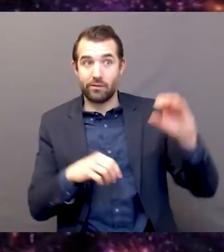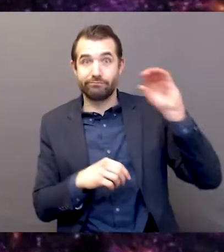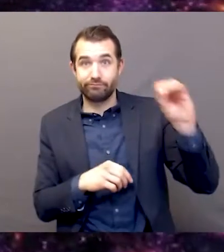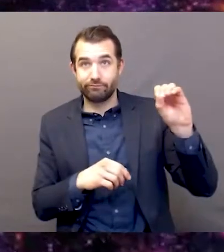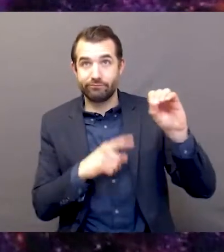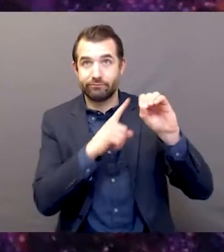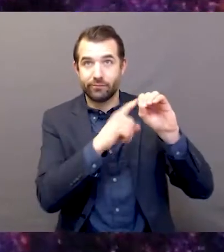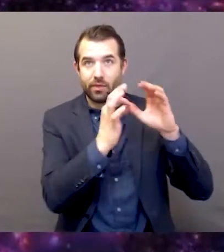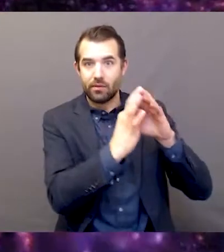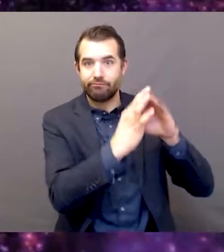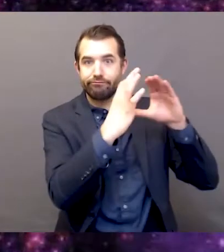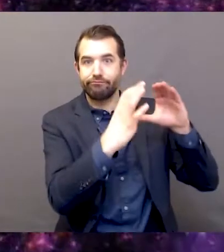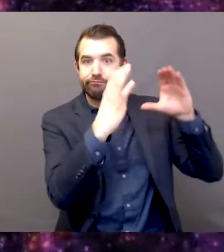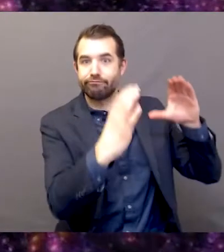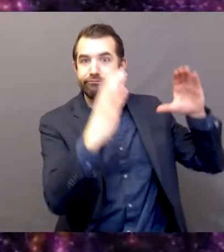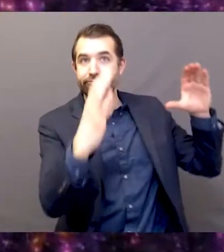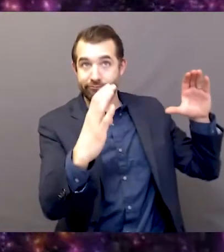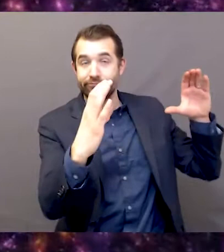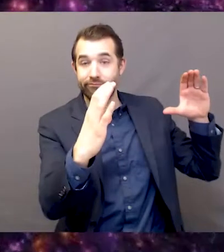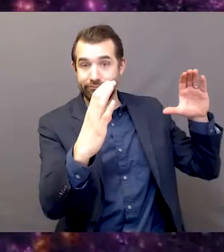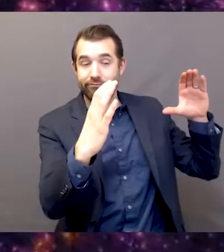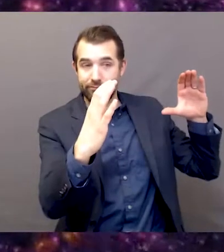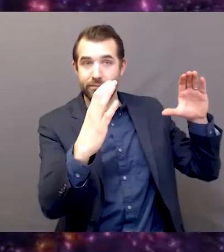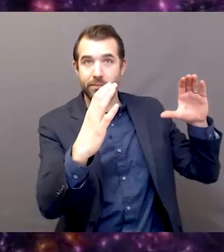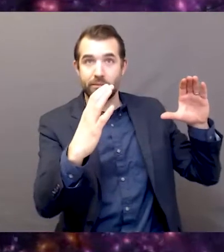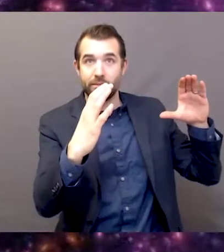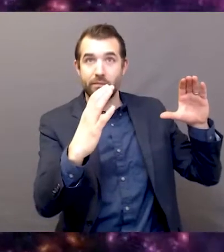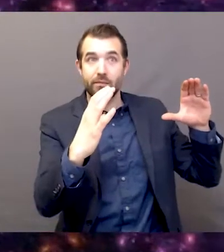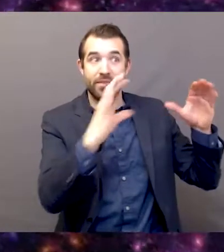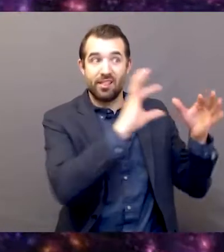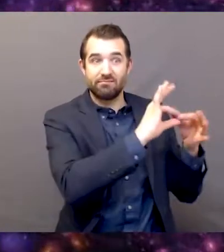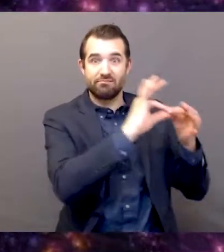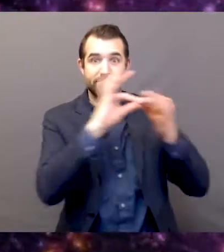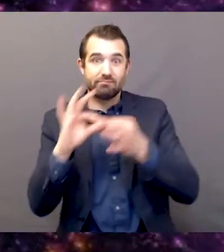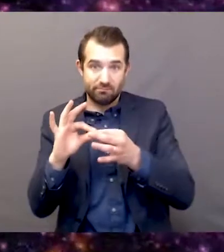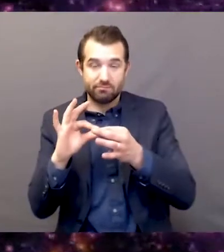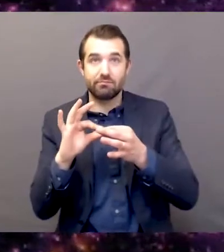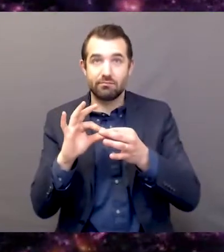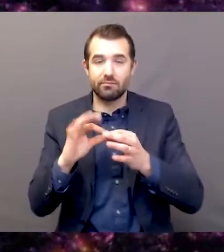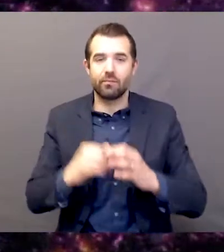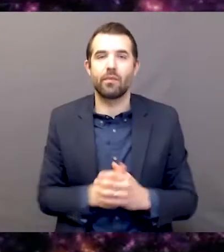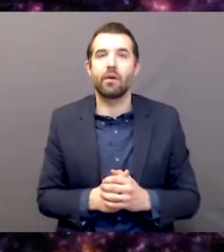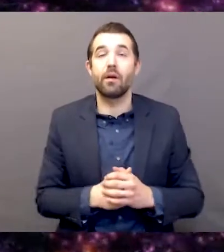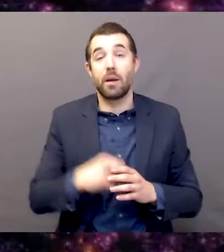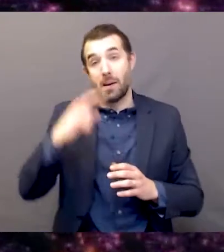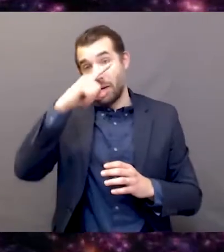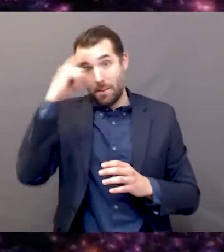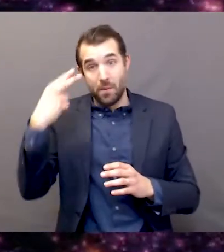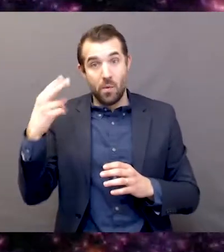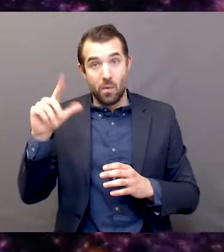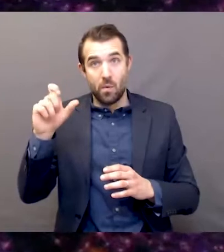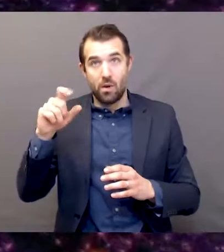surrounds the supermassive black hole, that connect the black hole and the accretion disk to the outside medium. As this black